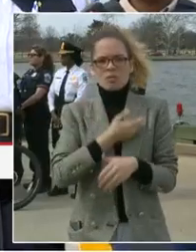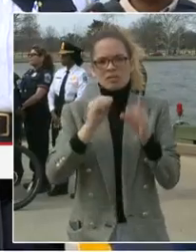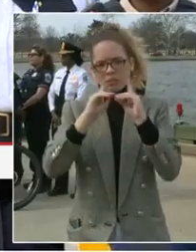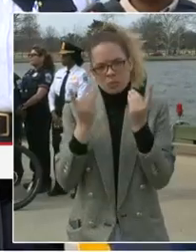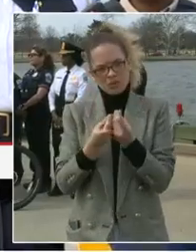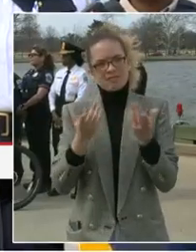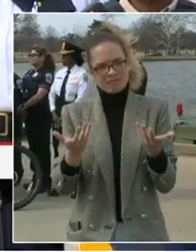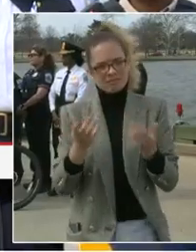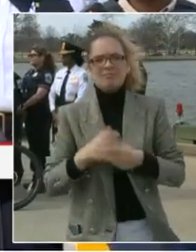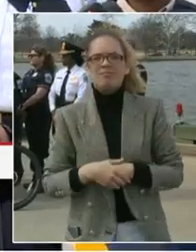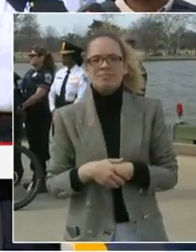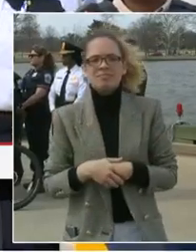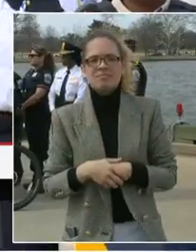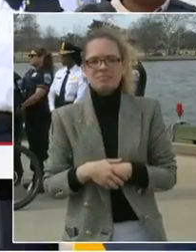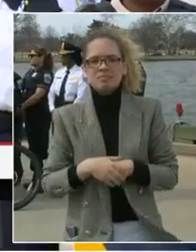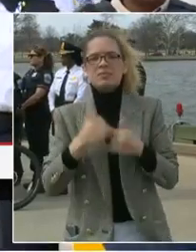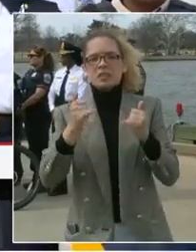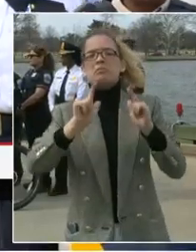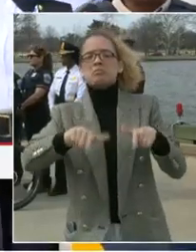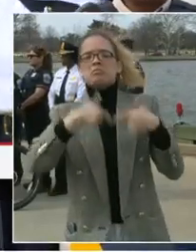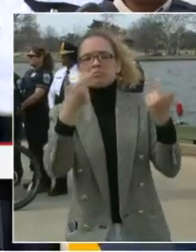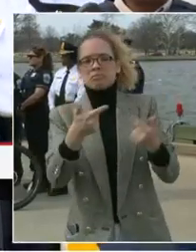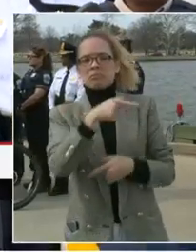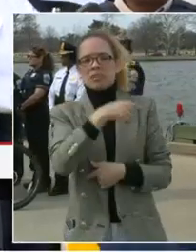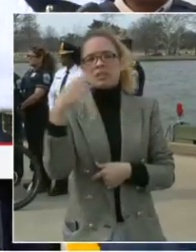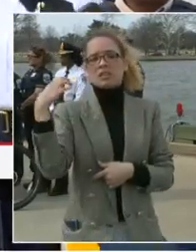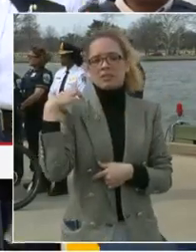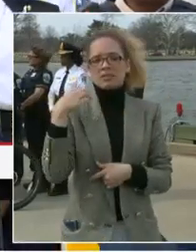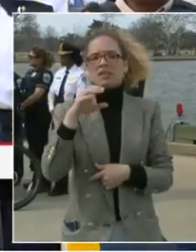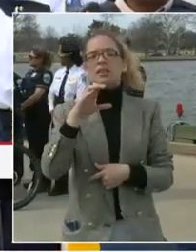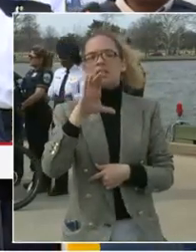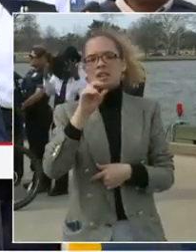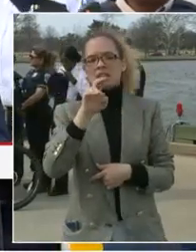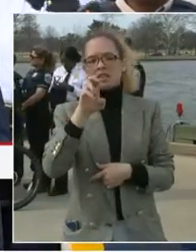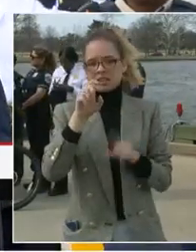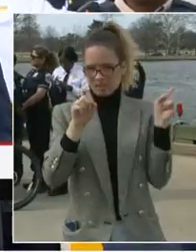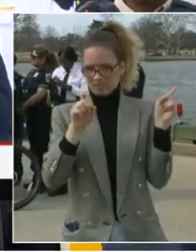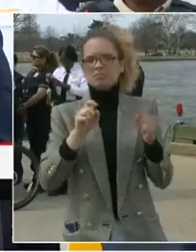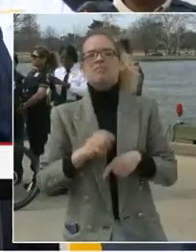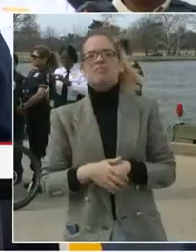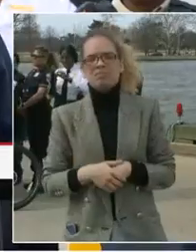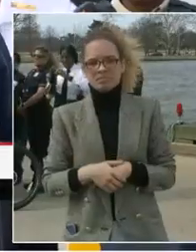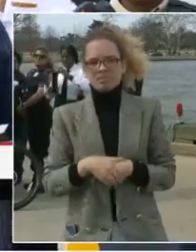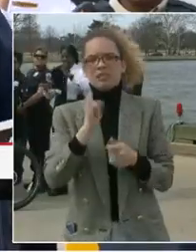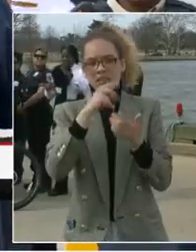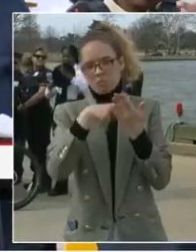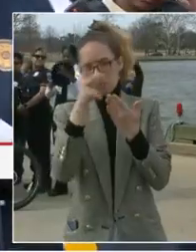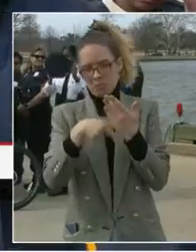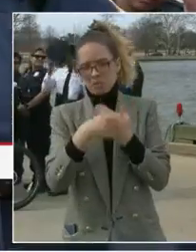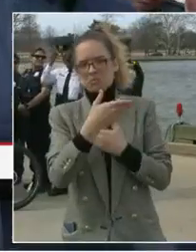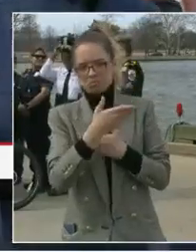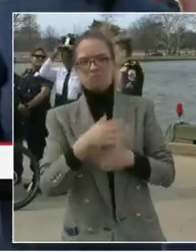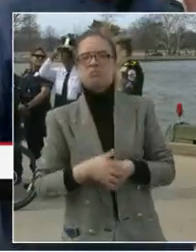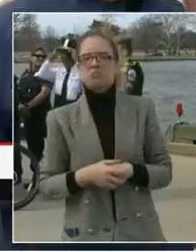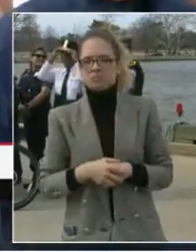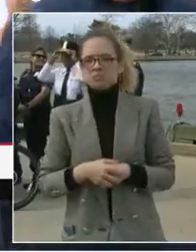to Chief Contee, who will tell us more about the programs we're launching today.